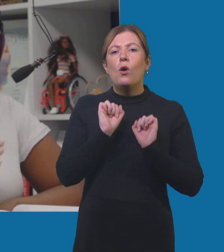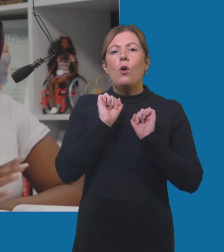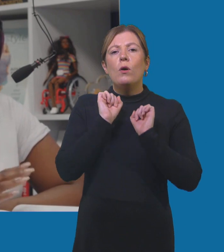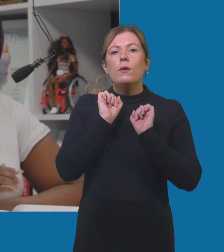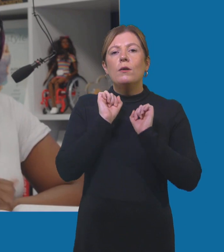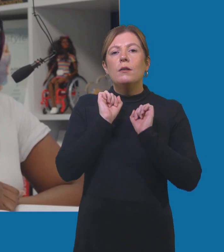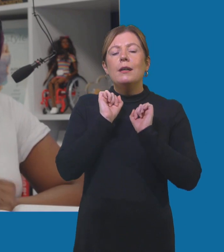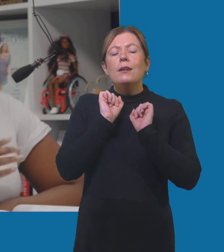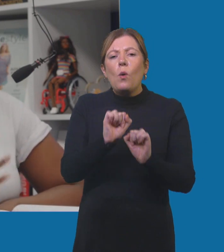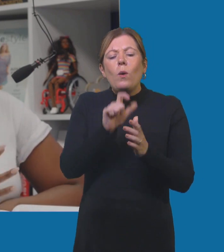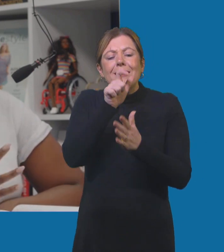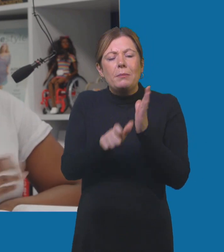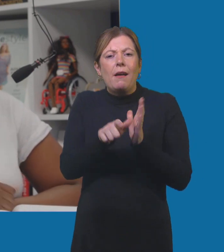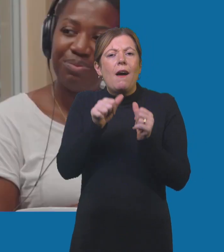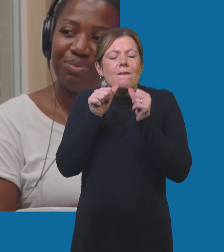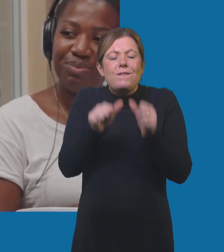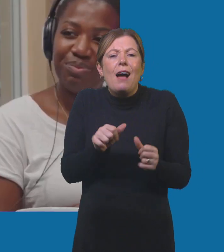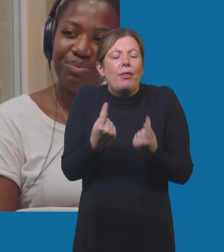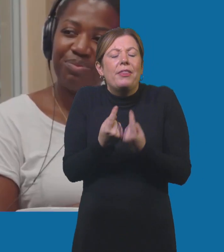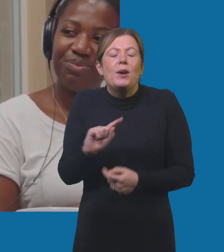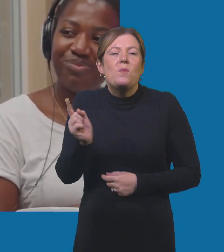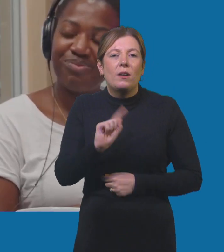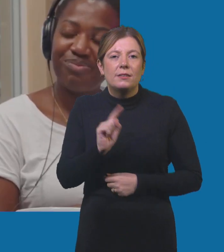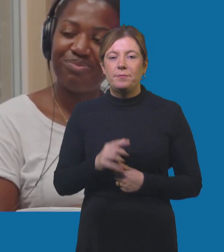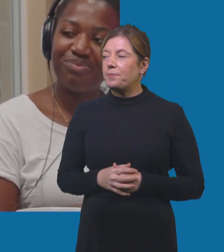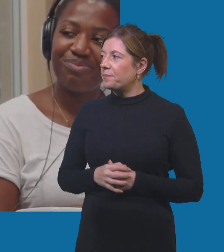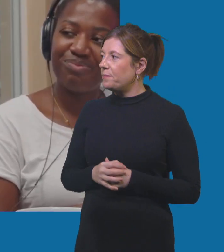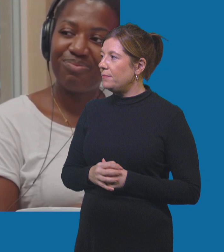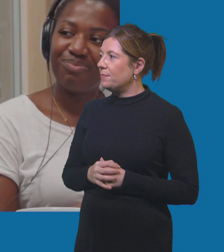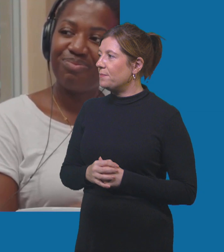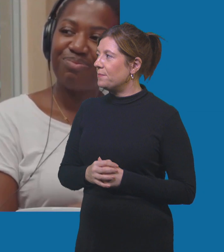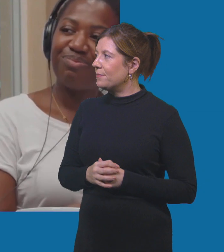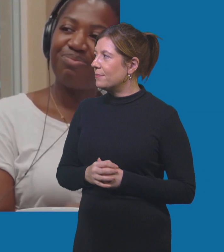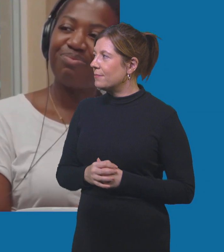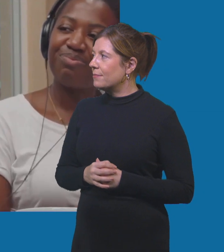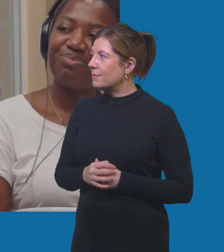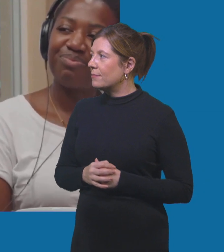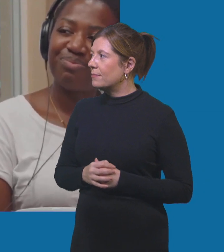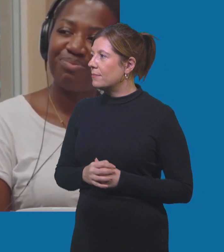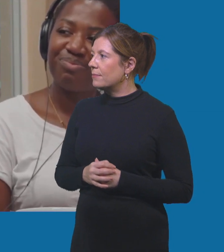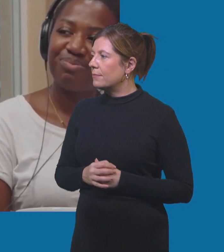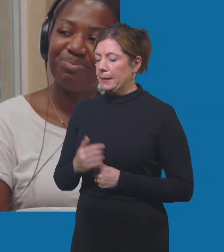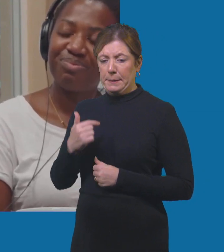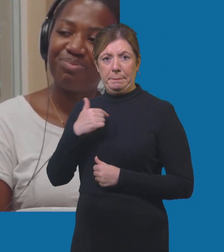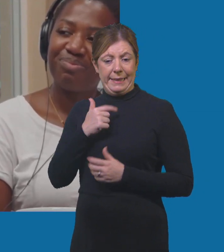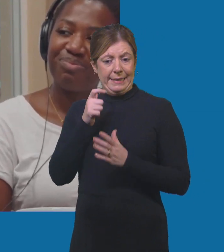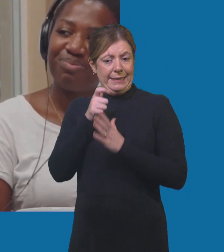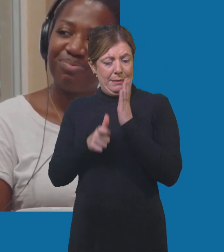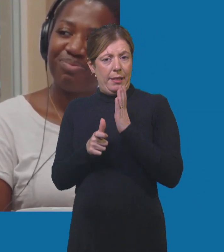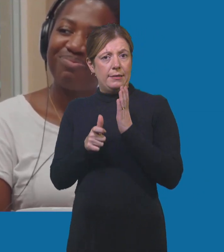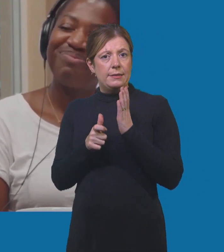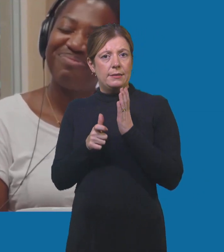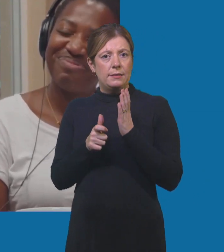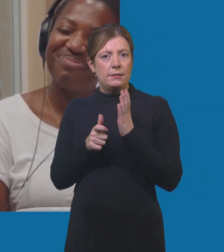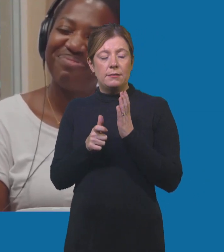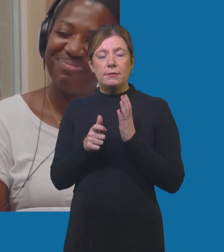thing about your disability? What do you love about your disability? I love the fact that I never have to